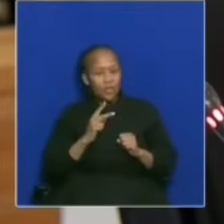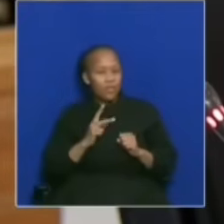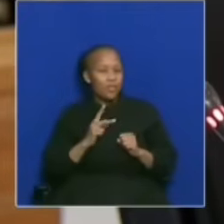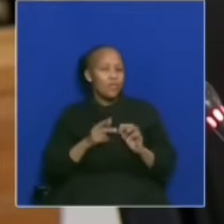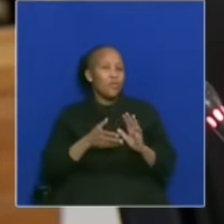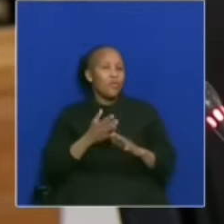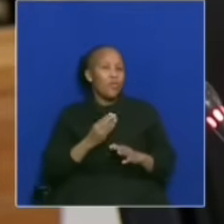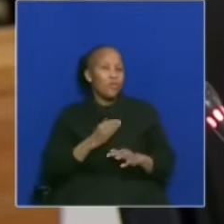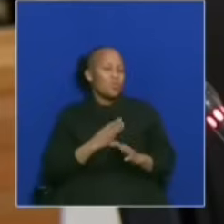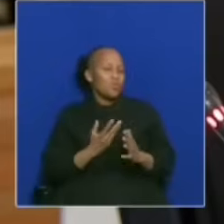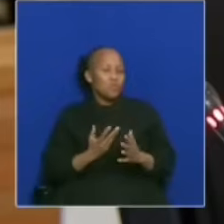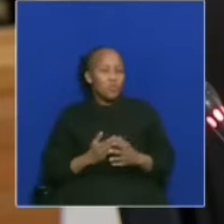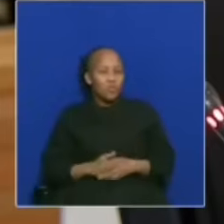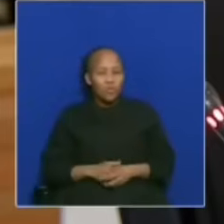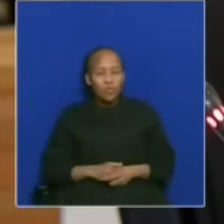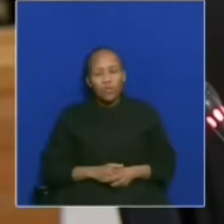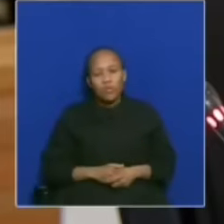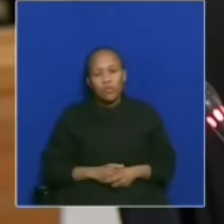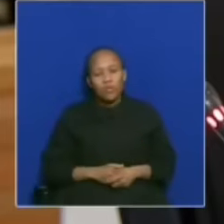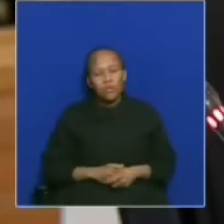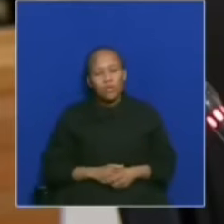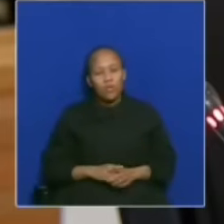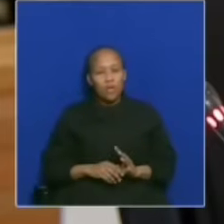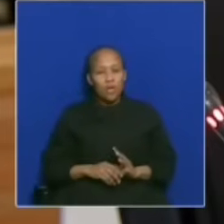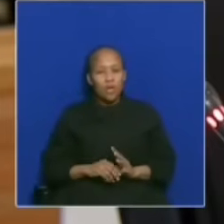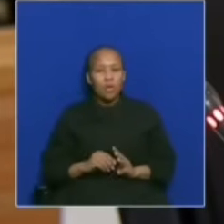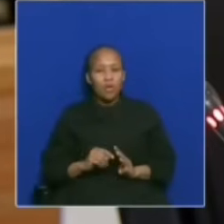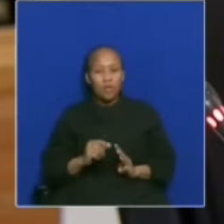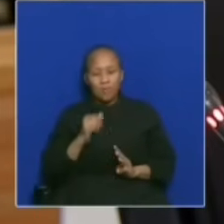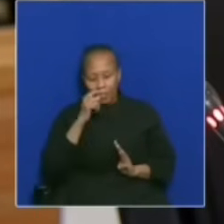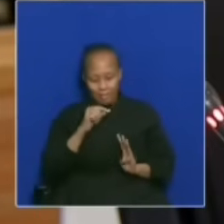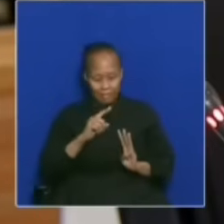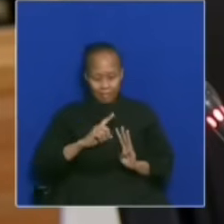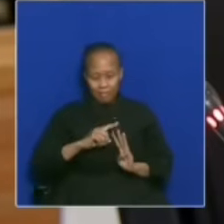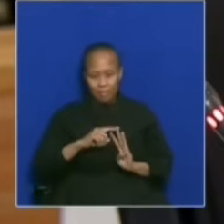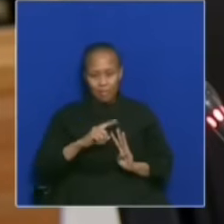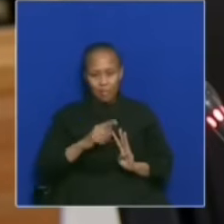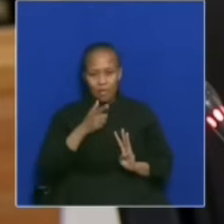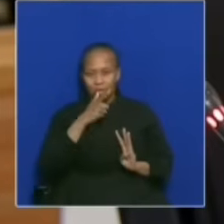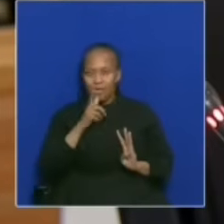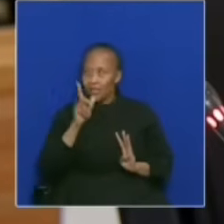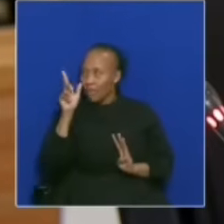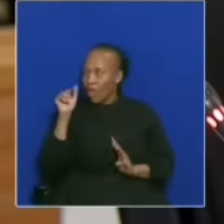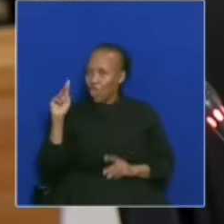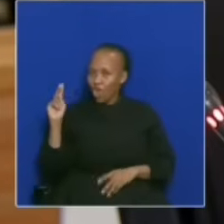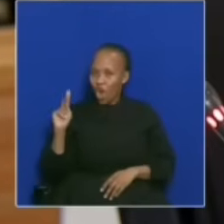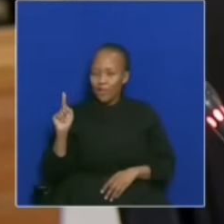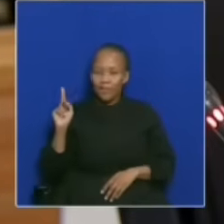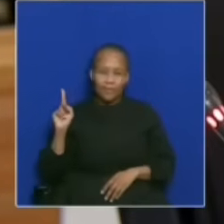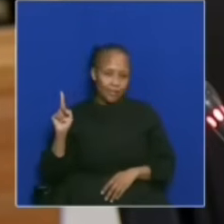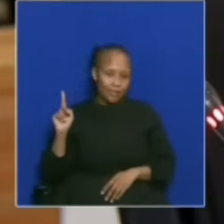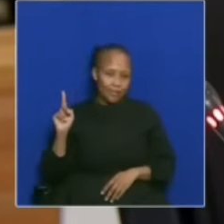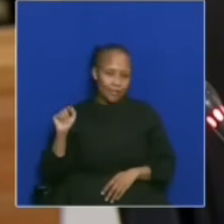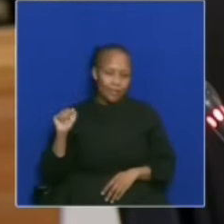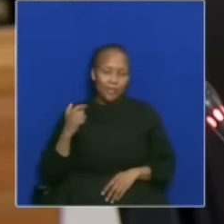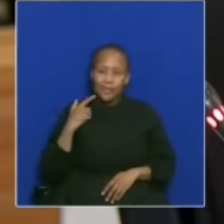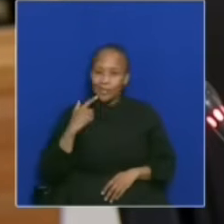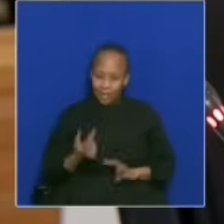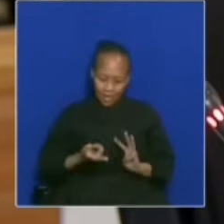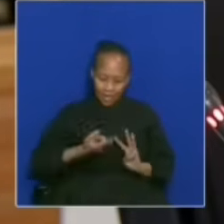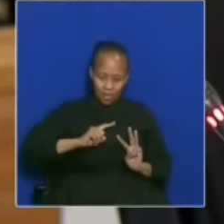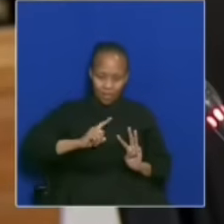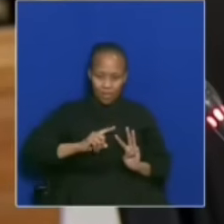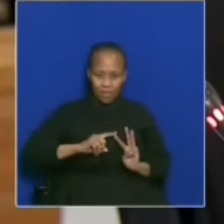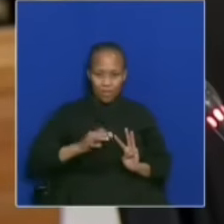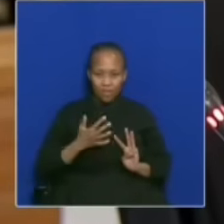So that's Mr. Sayed telling General Khan that Mr. Ptorius has sent him a message